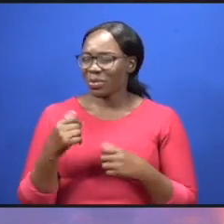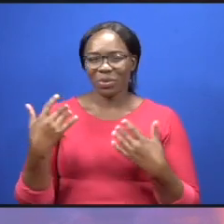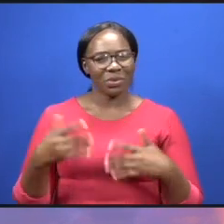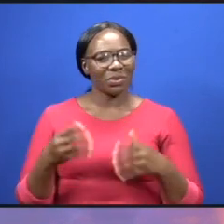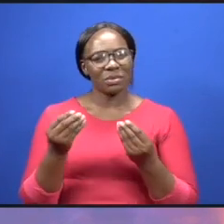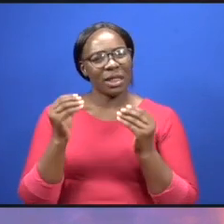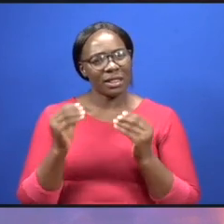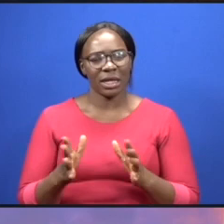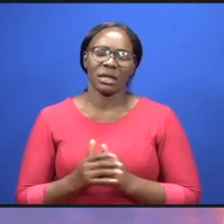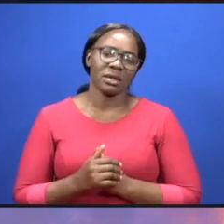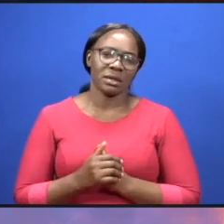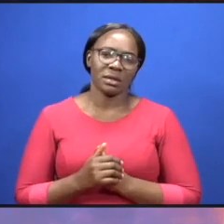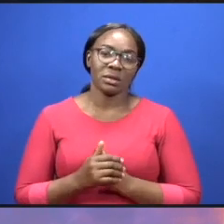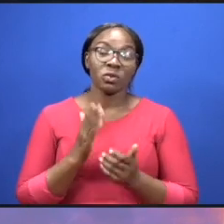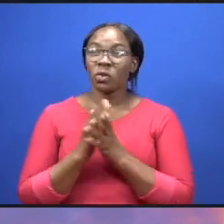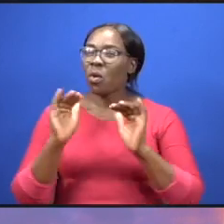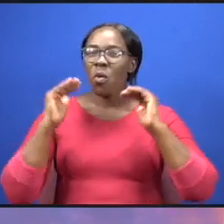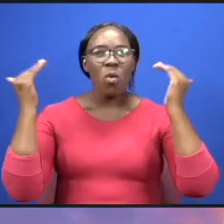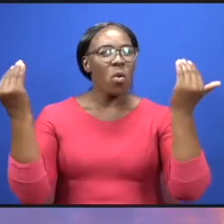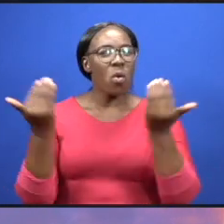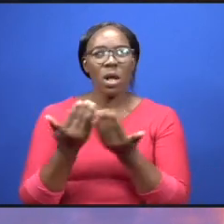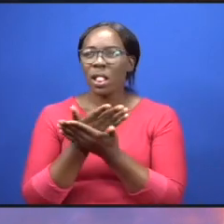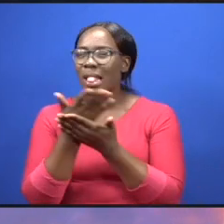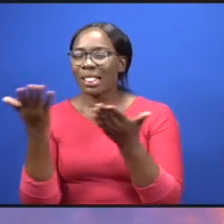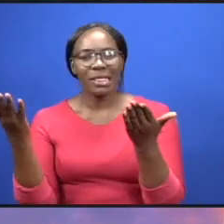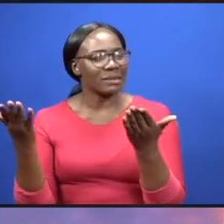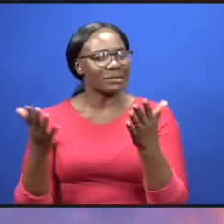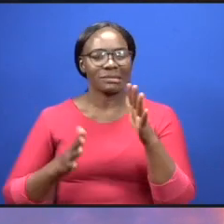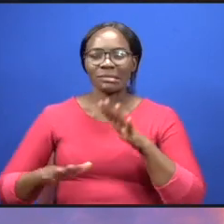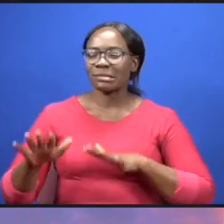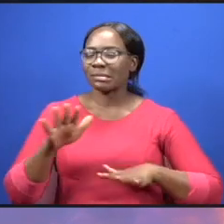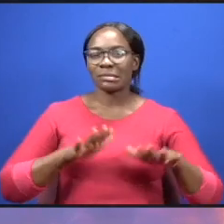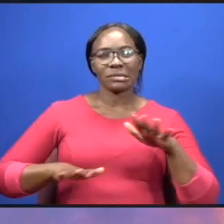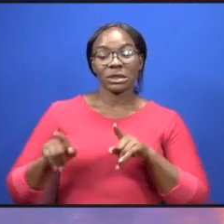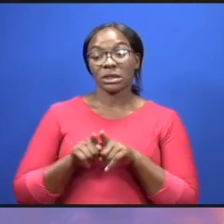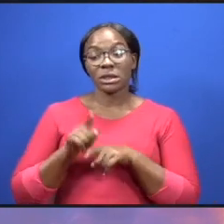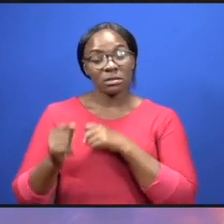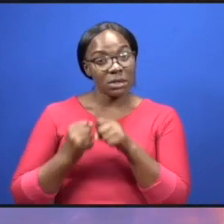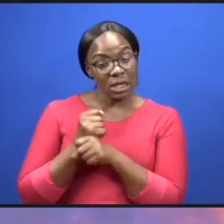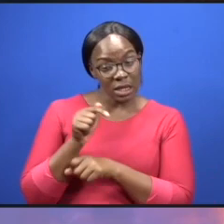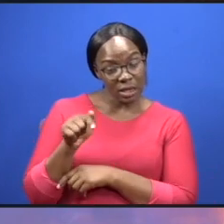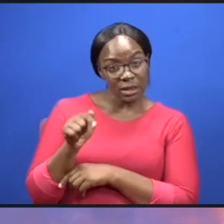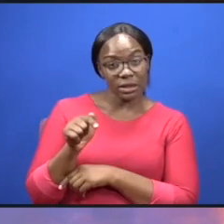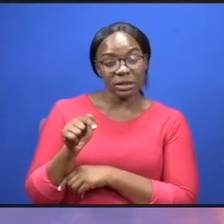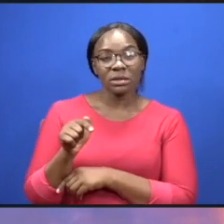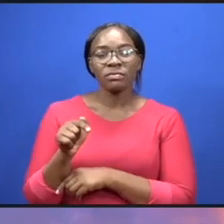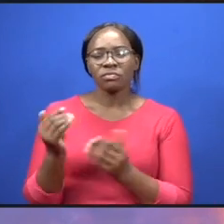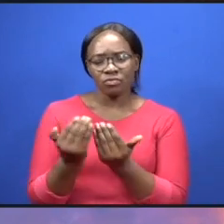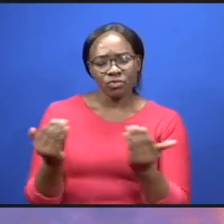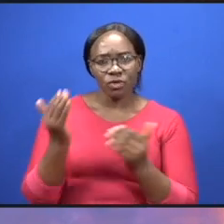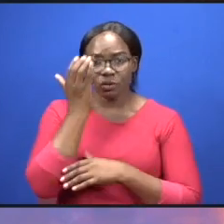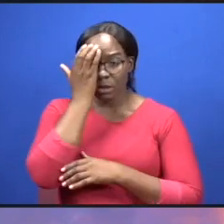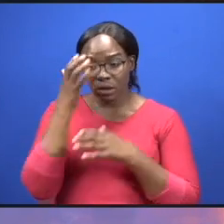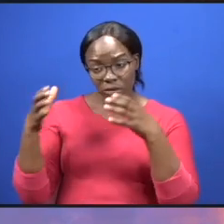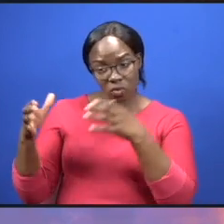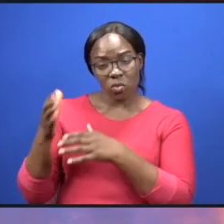for basically the whole globe in light of the pandemic. And it was in the year of disruption for the children of